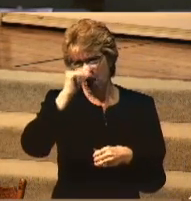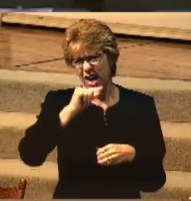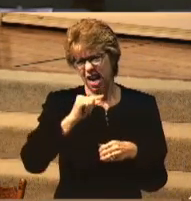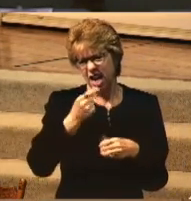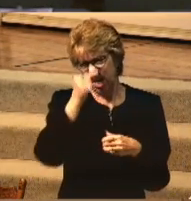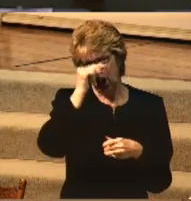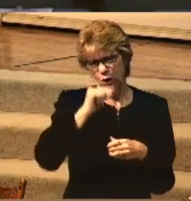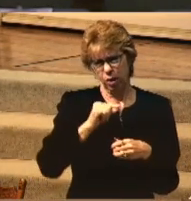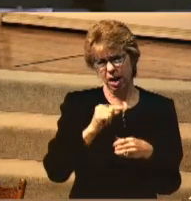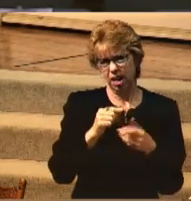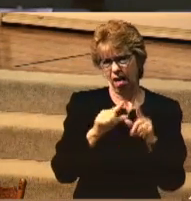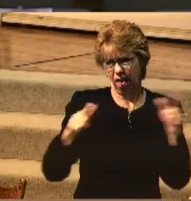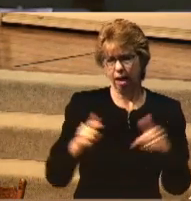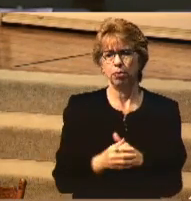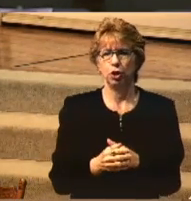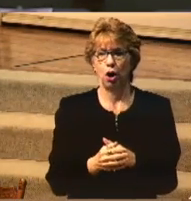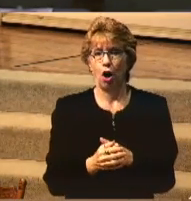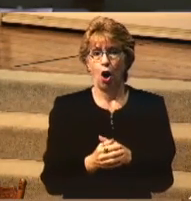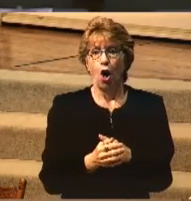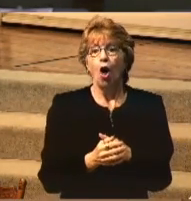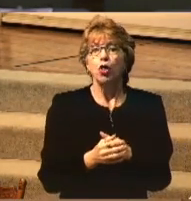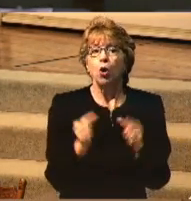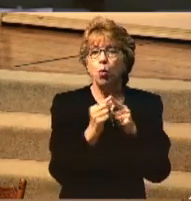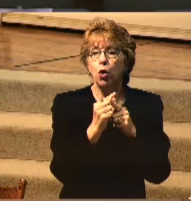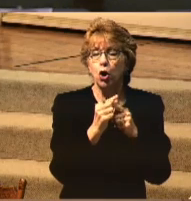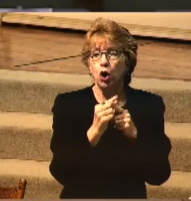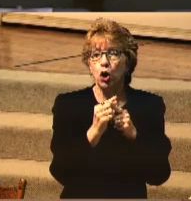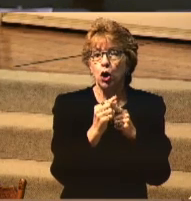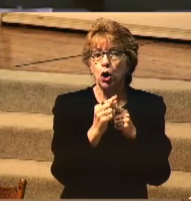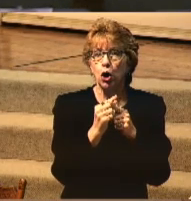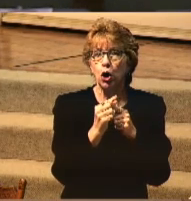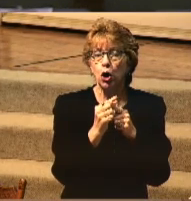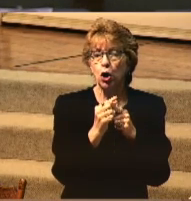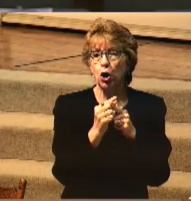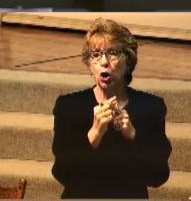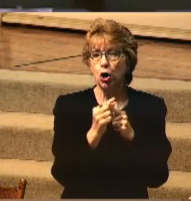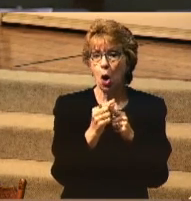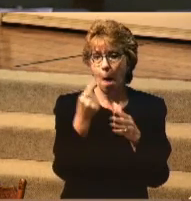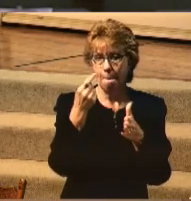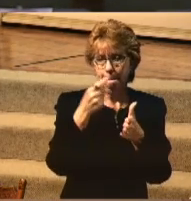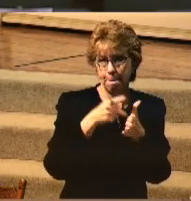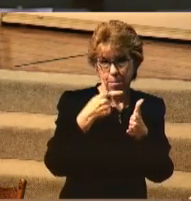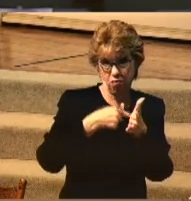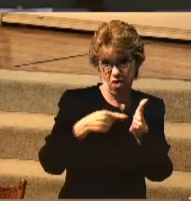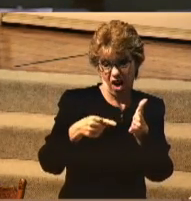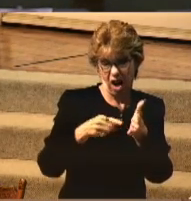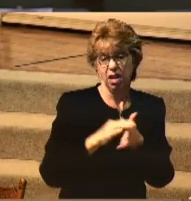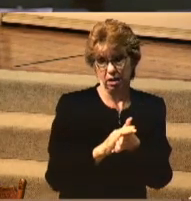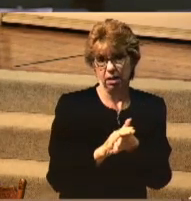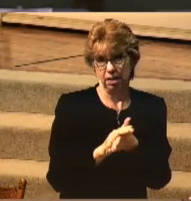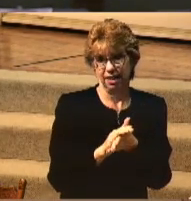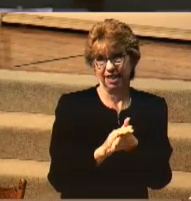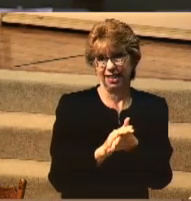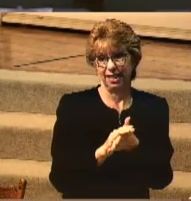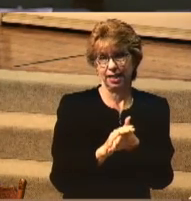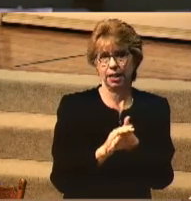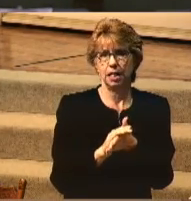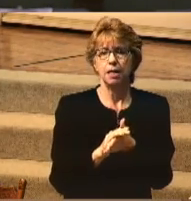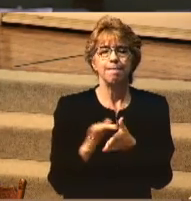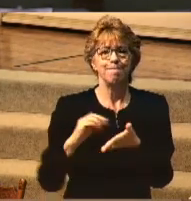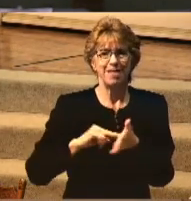price is the same exact Greek word that is translated in verse 7. It's translated